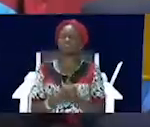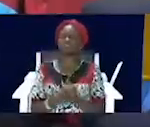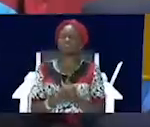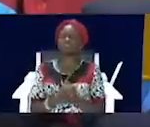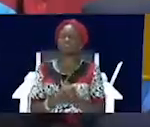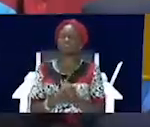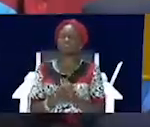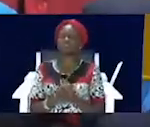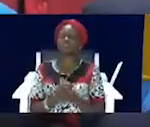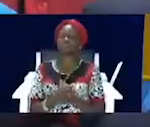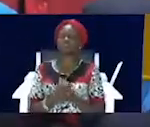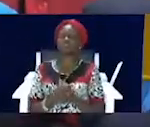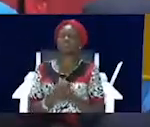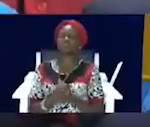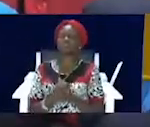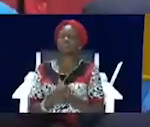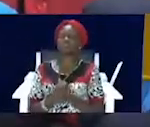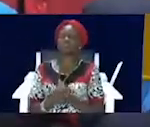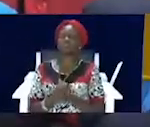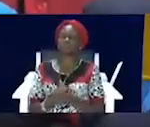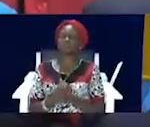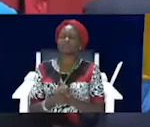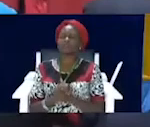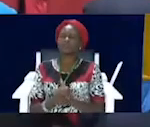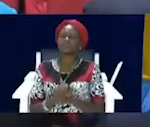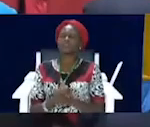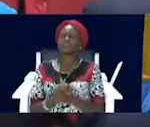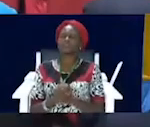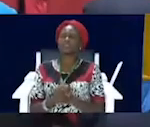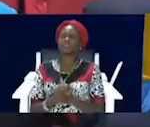Lord. Rakisha mokoronde kere mokotunda.